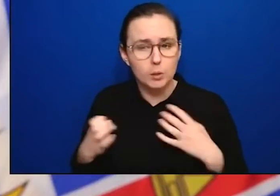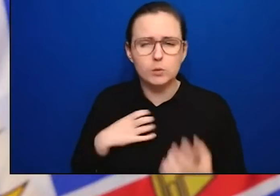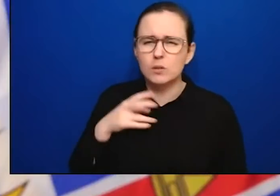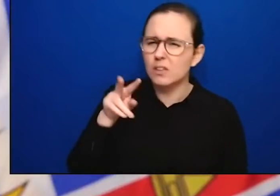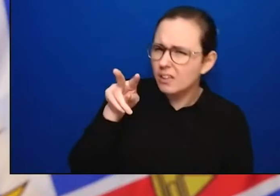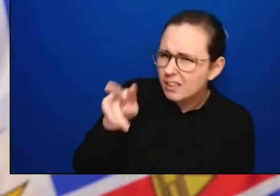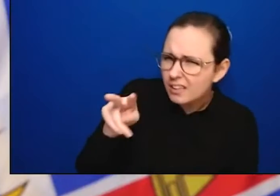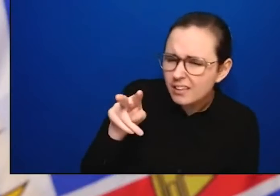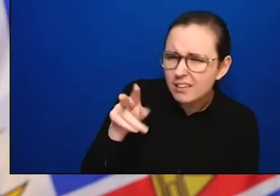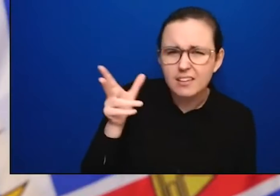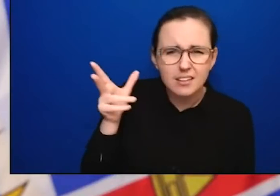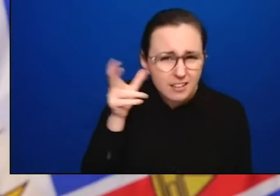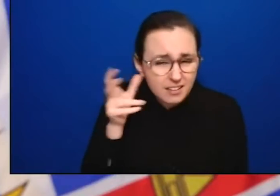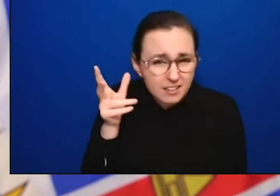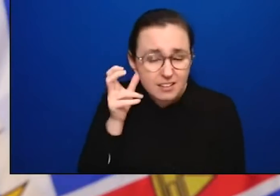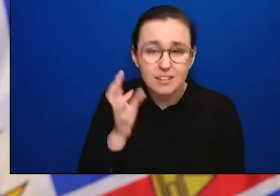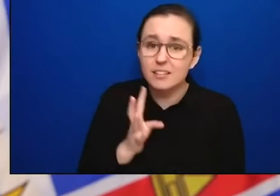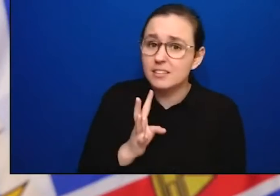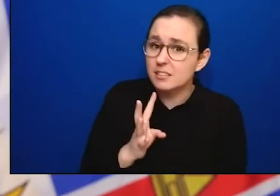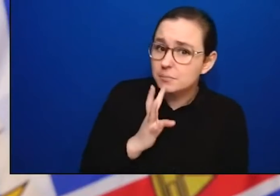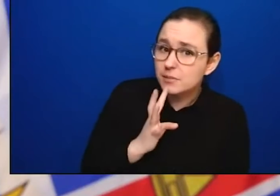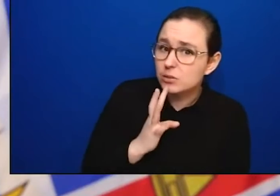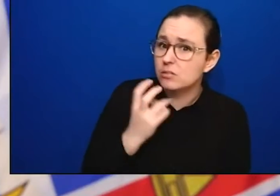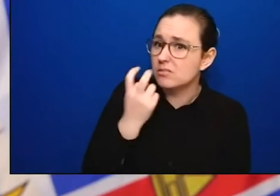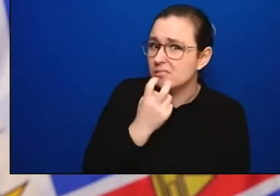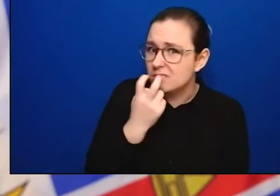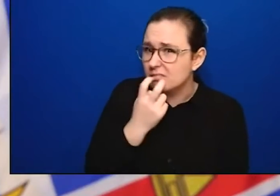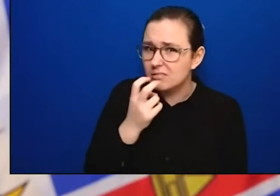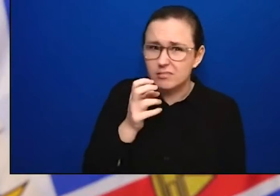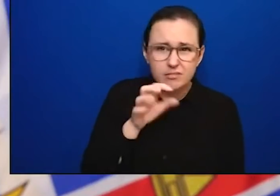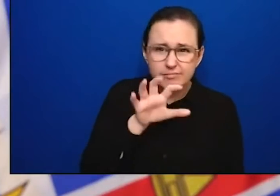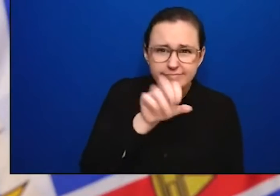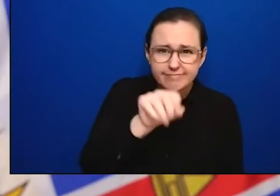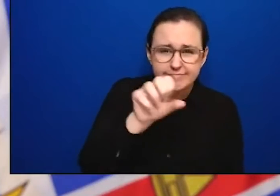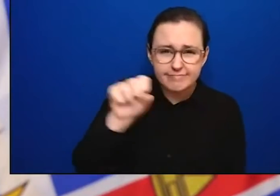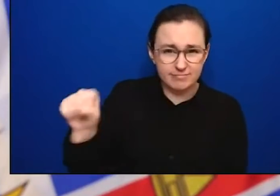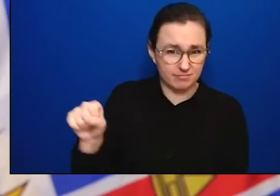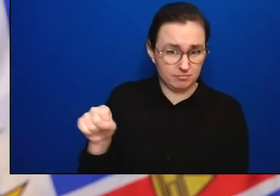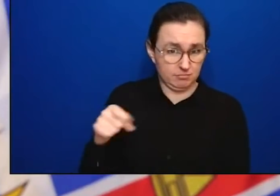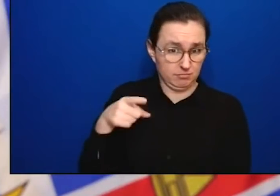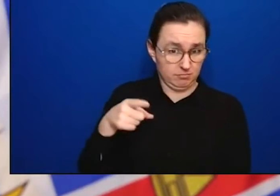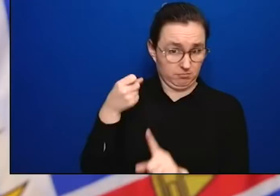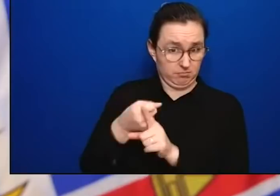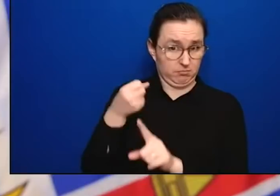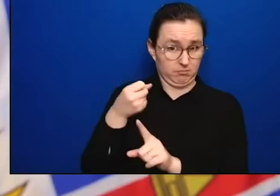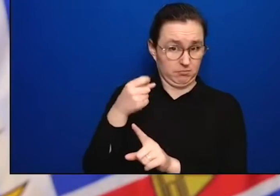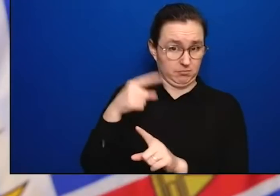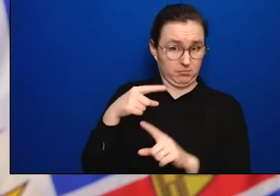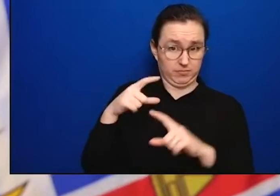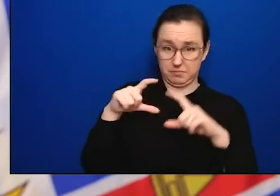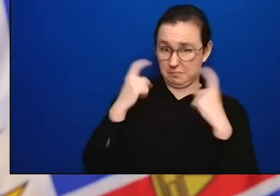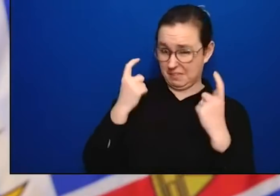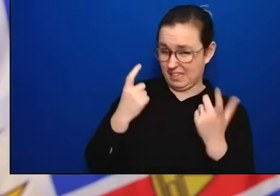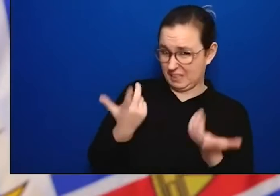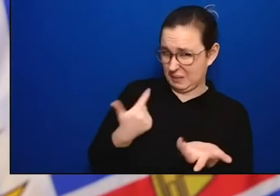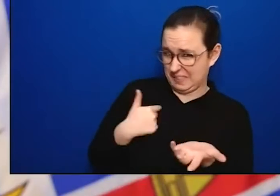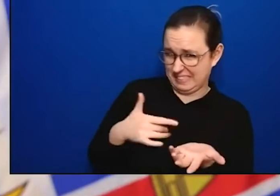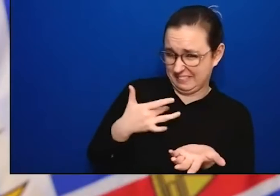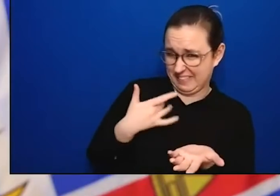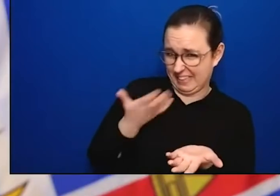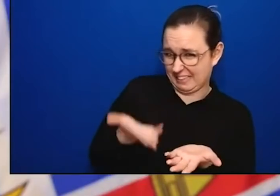enough in terms of the social, emotional, the hearing, the speech, the audiology,